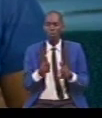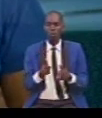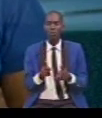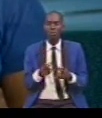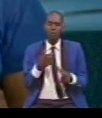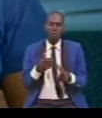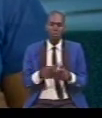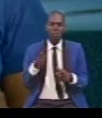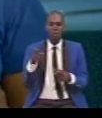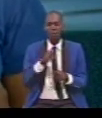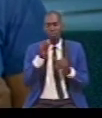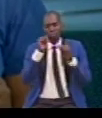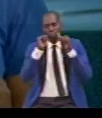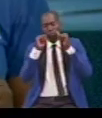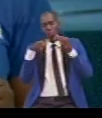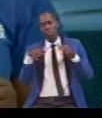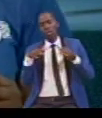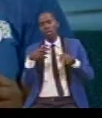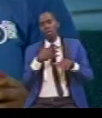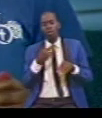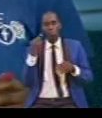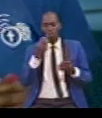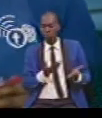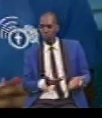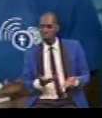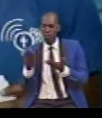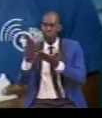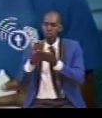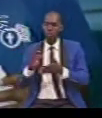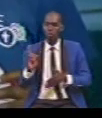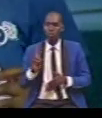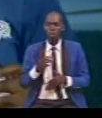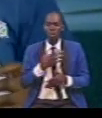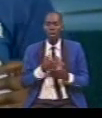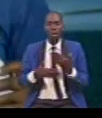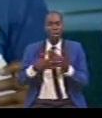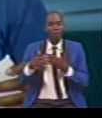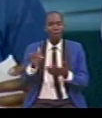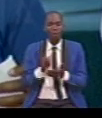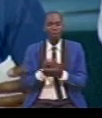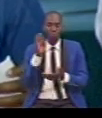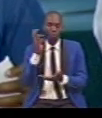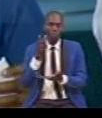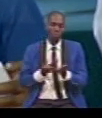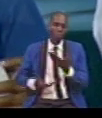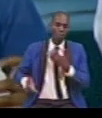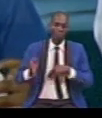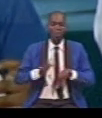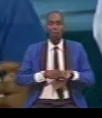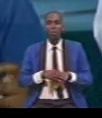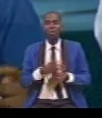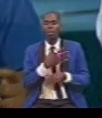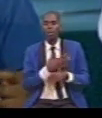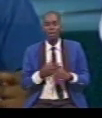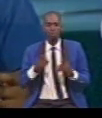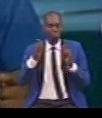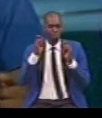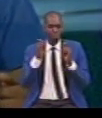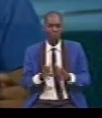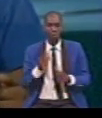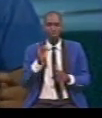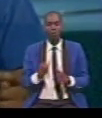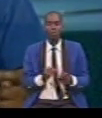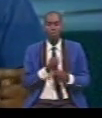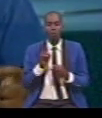she fainted, and then she was taken somewhere, and after that, she was brought in. And immediately, when